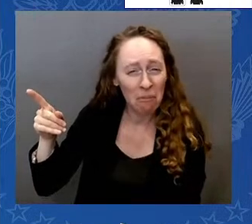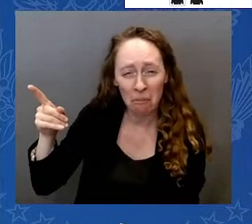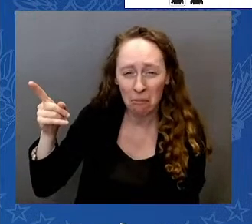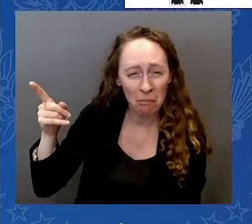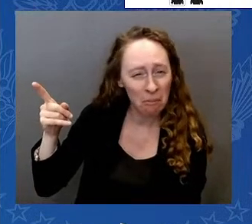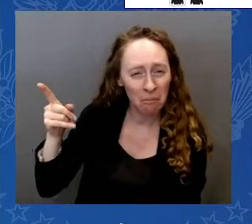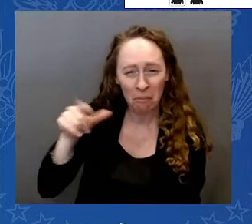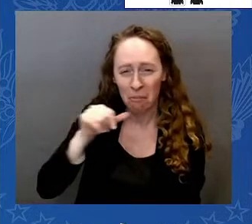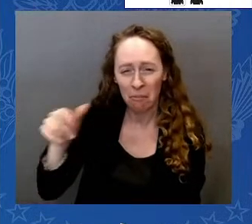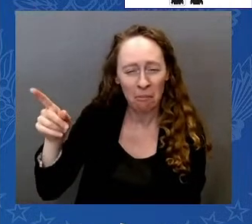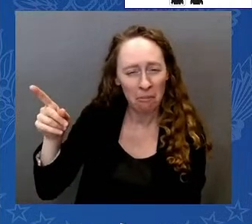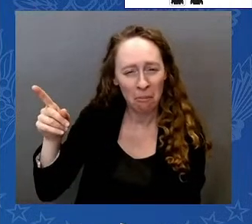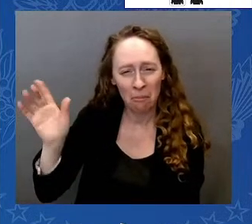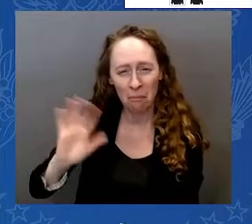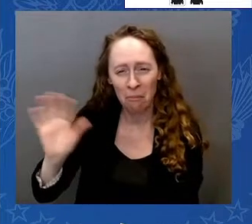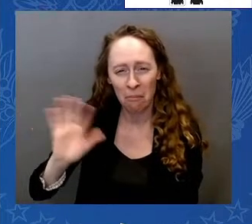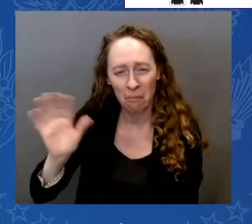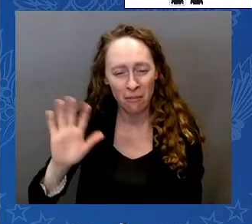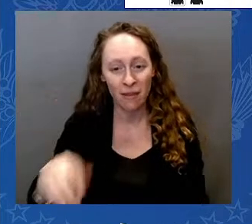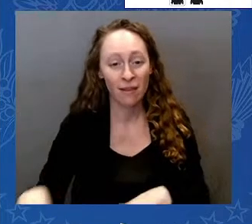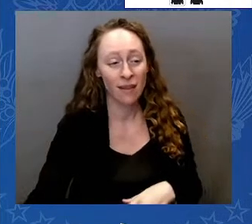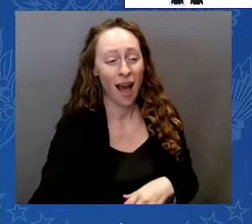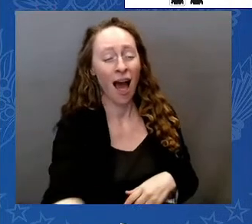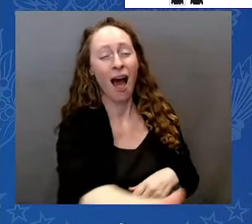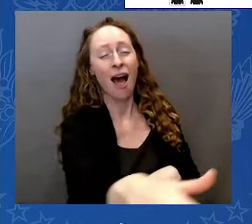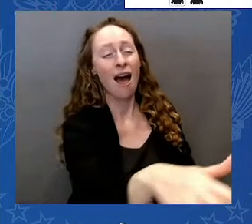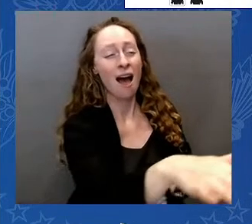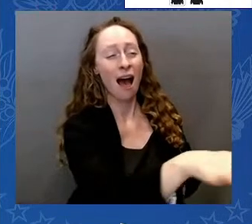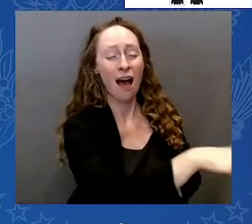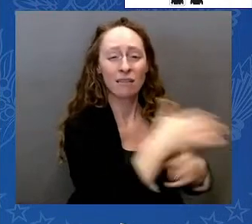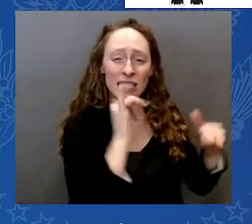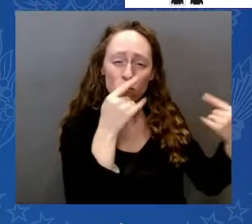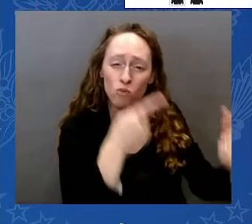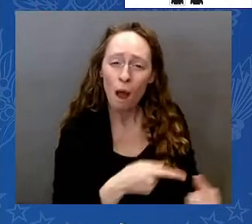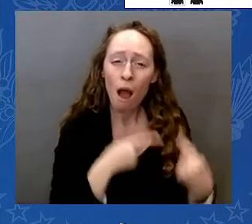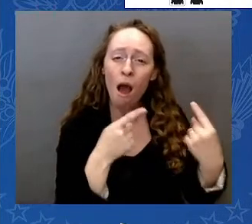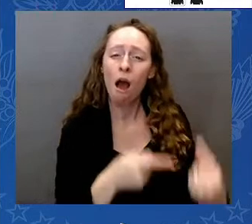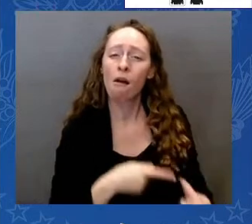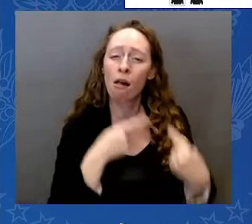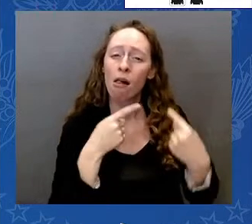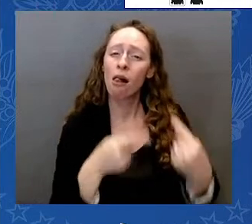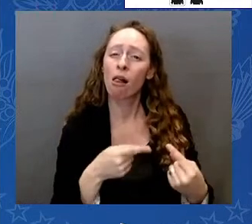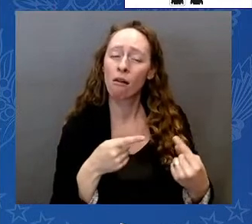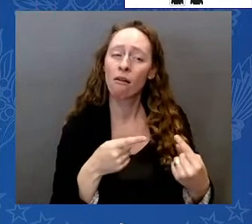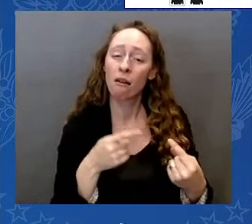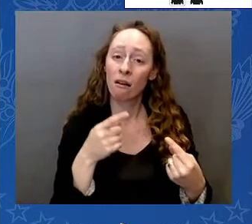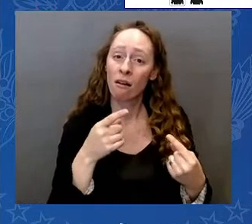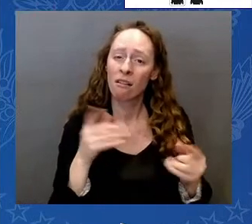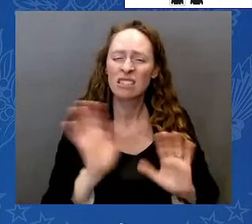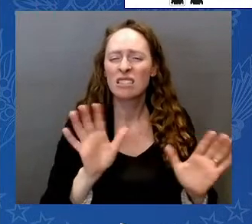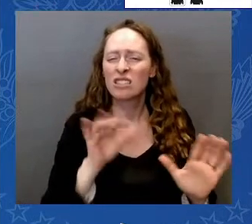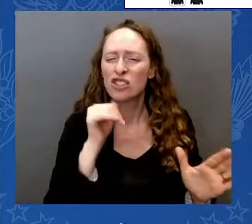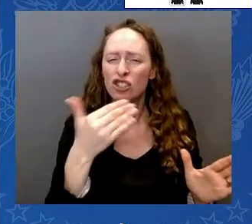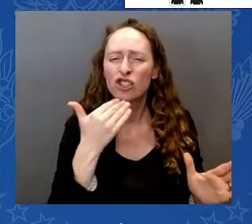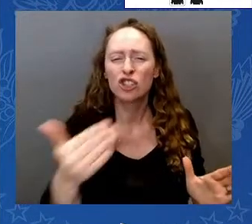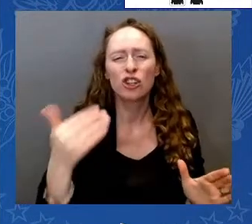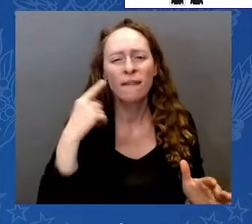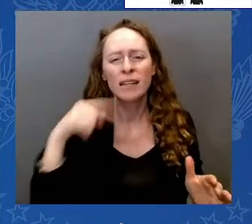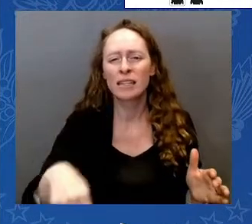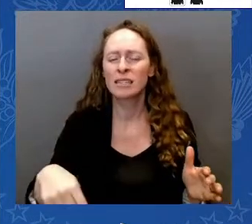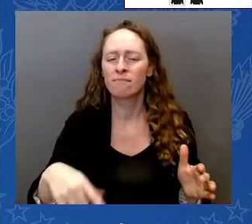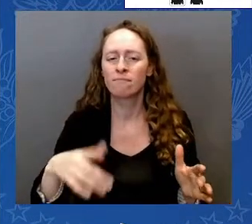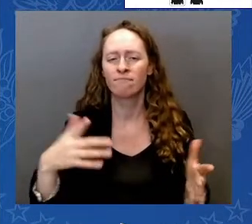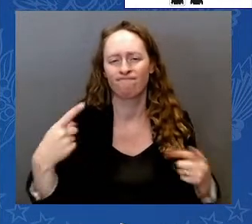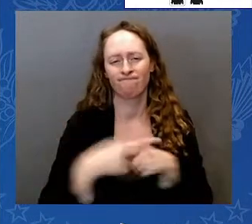plan. We can continue to grow our economy in a stable and sustainable way. We can build on an economy that works for